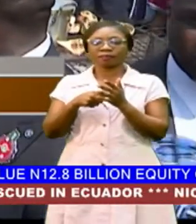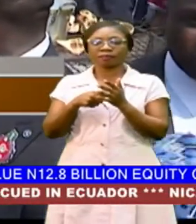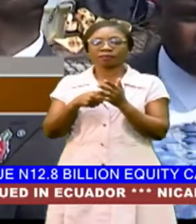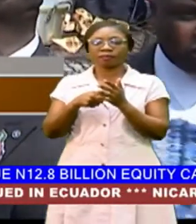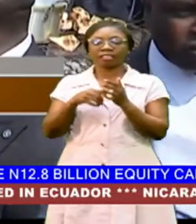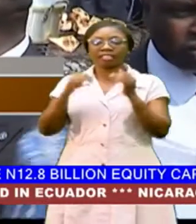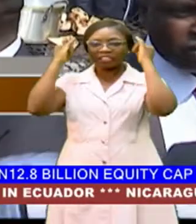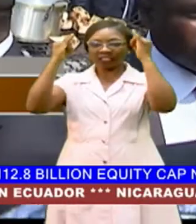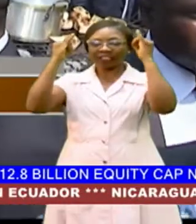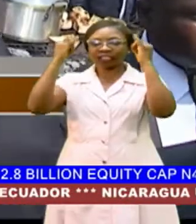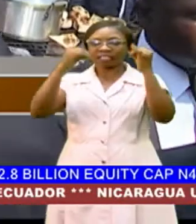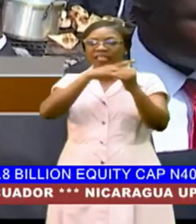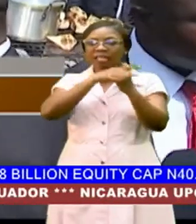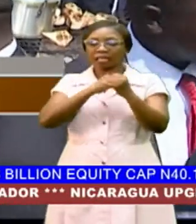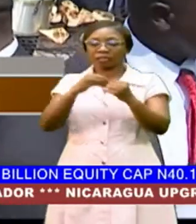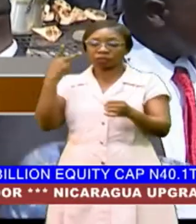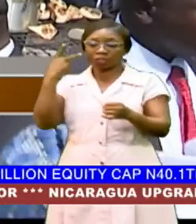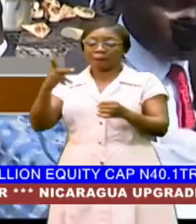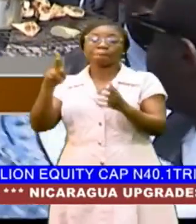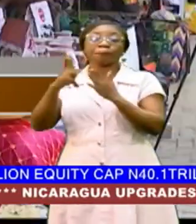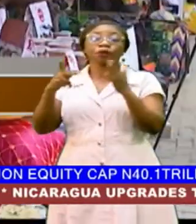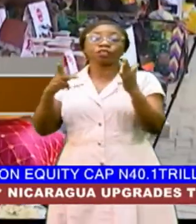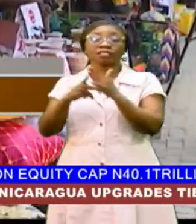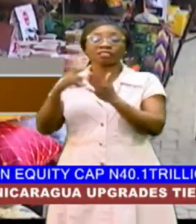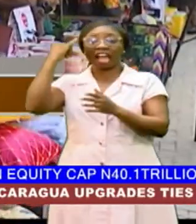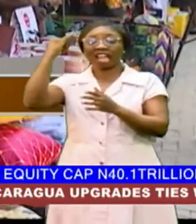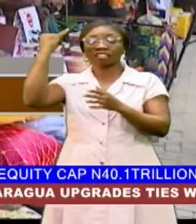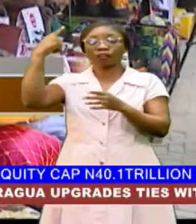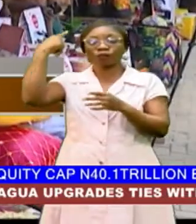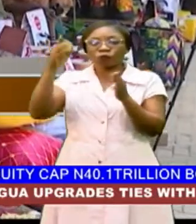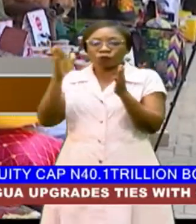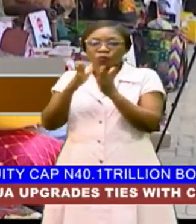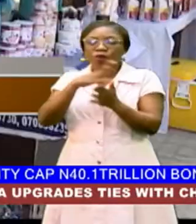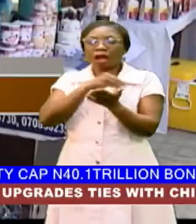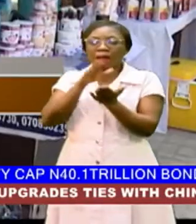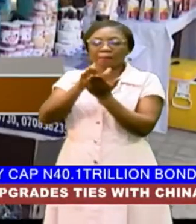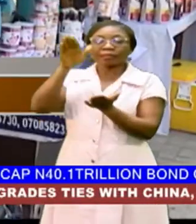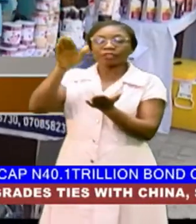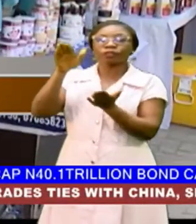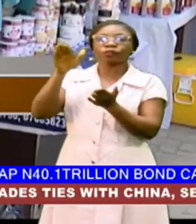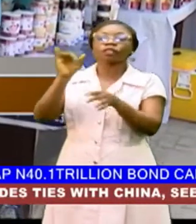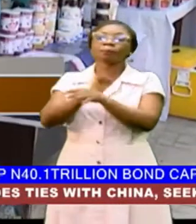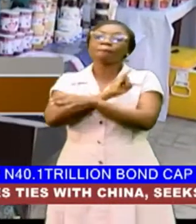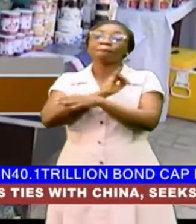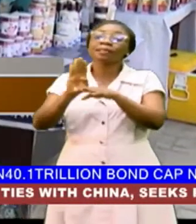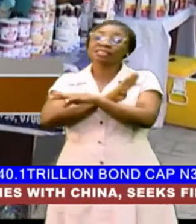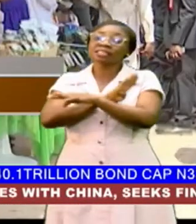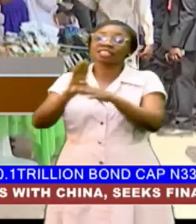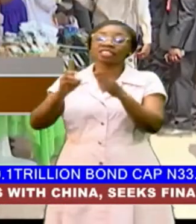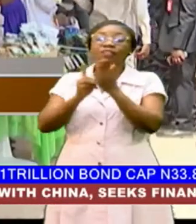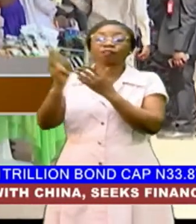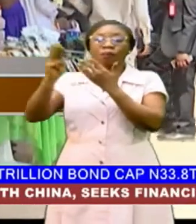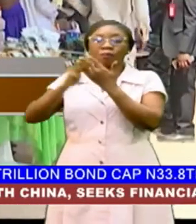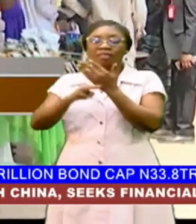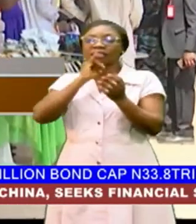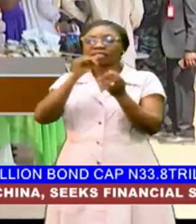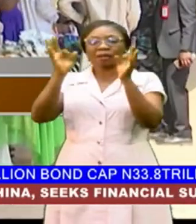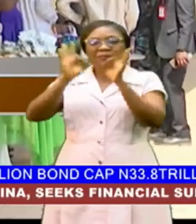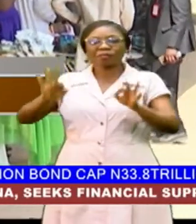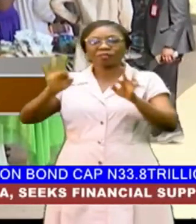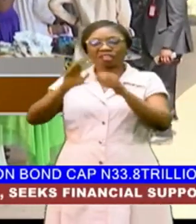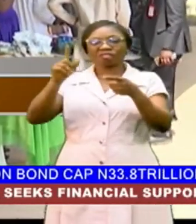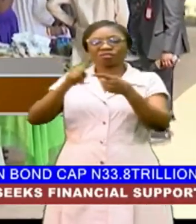Initiating and articulating policy ideas for small and medium enterprises growth and development is crucial to